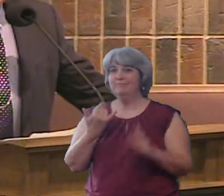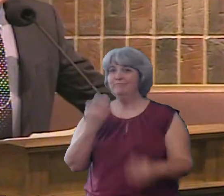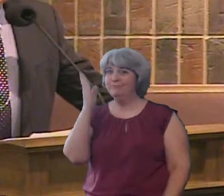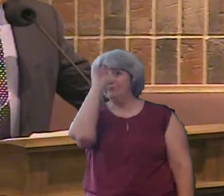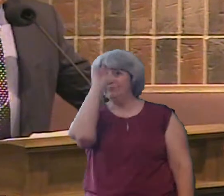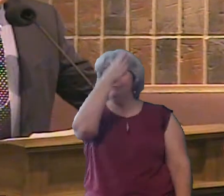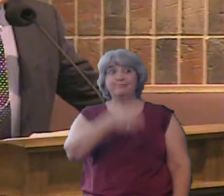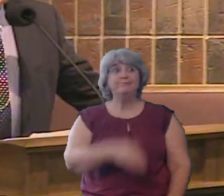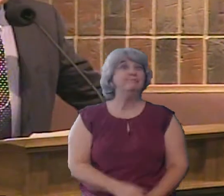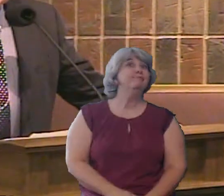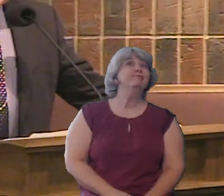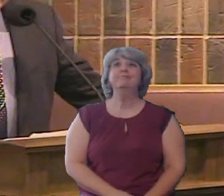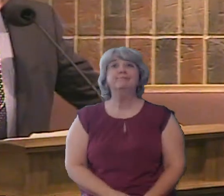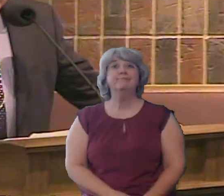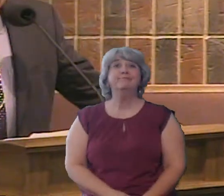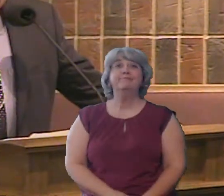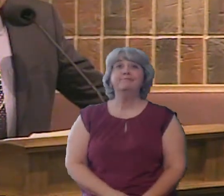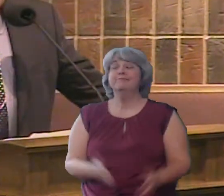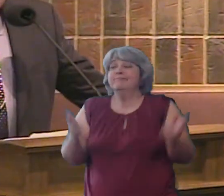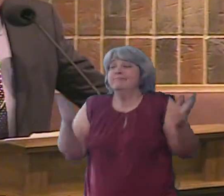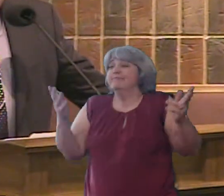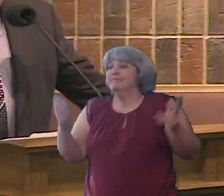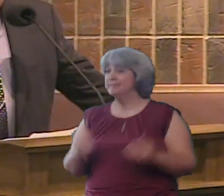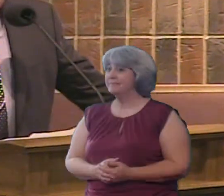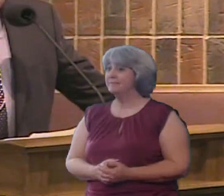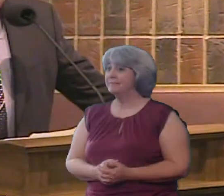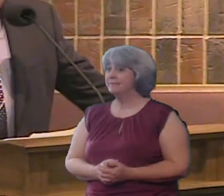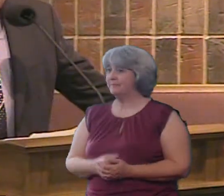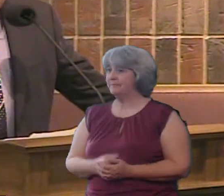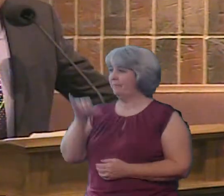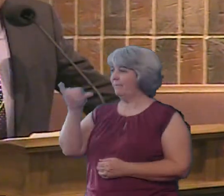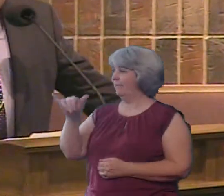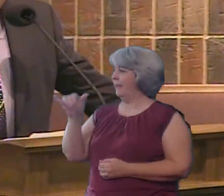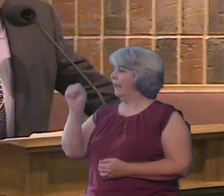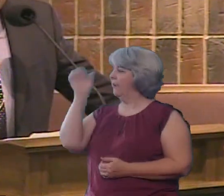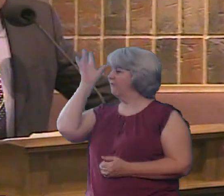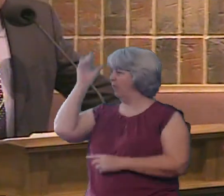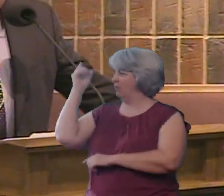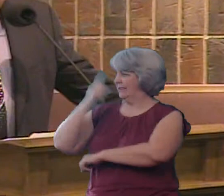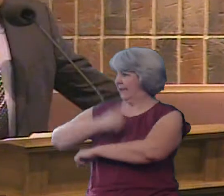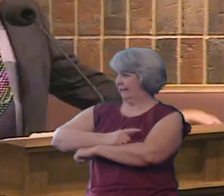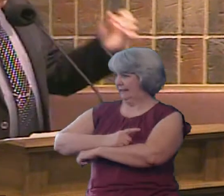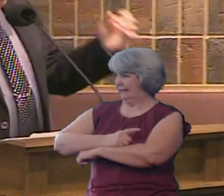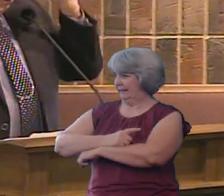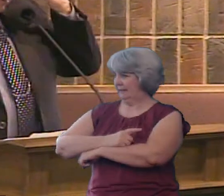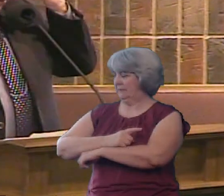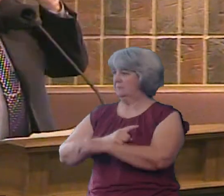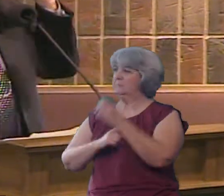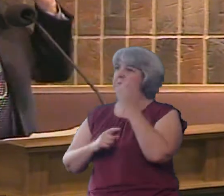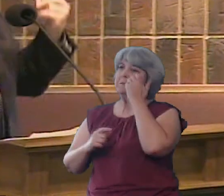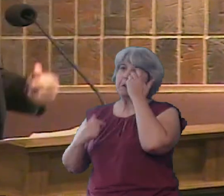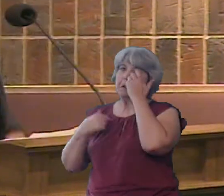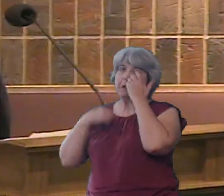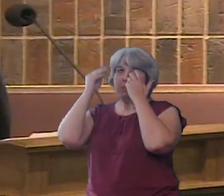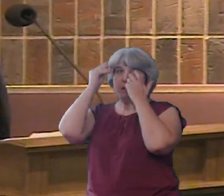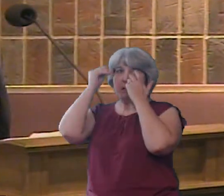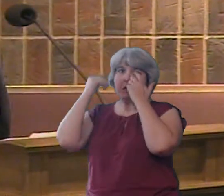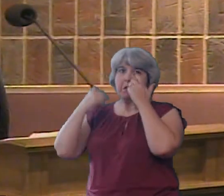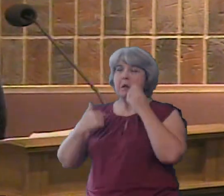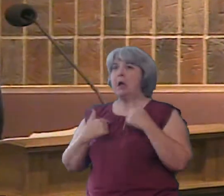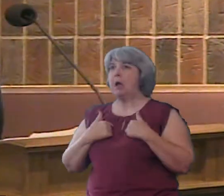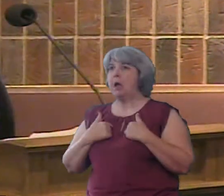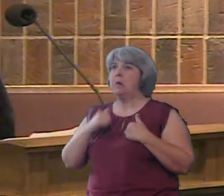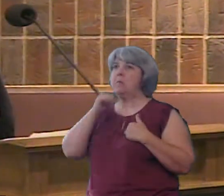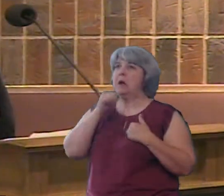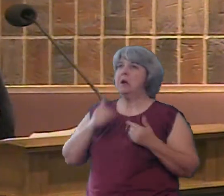So that'll be the case. That'll be Father's Day for many. And I thought I would, since I wasn't going to be here for Father's